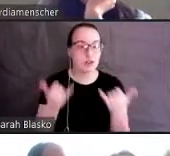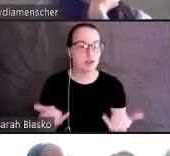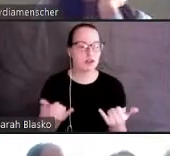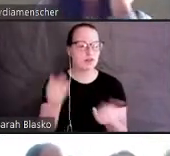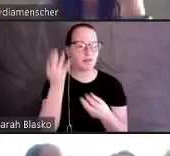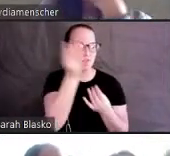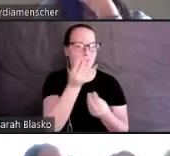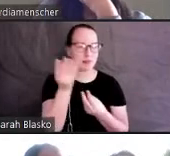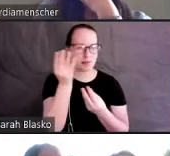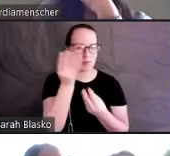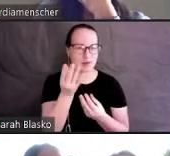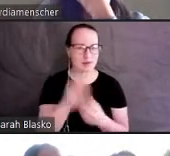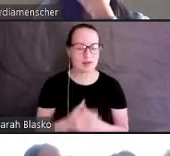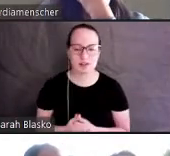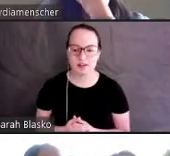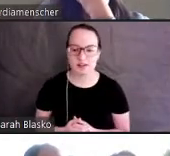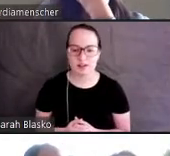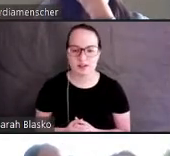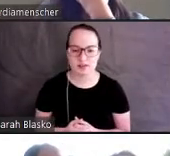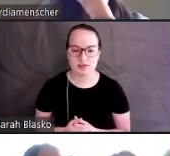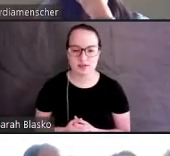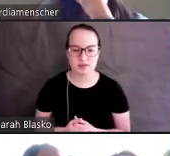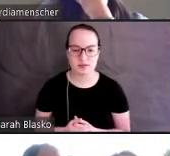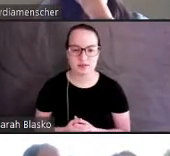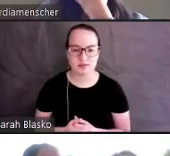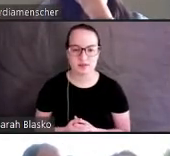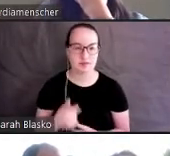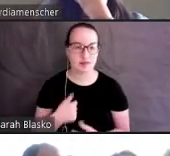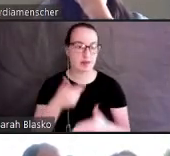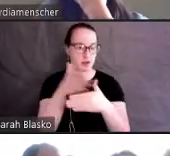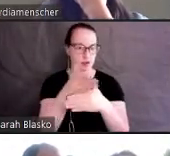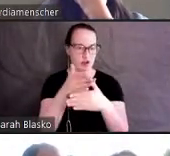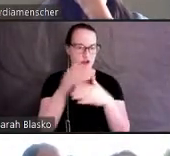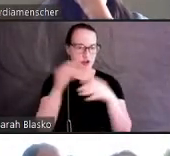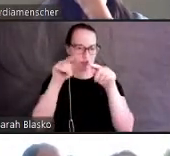moment as I share my screen here.